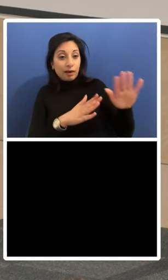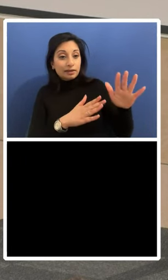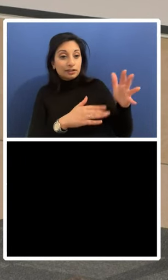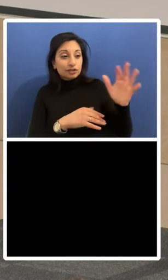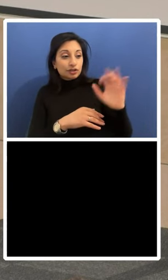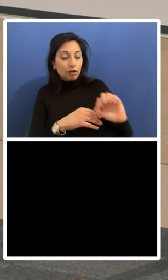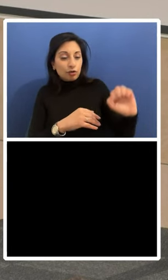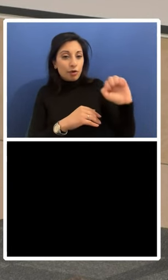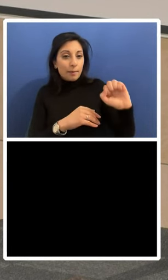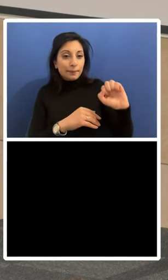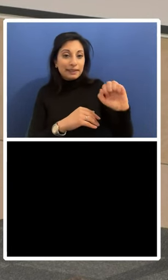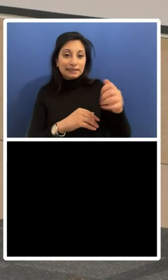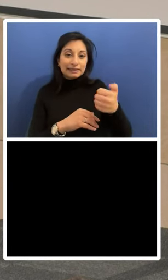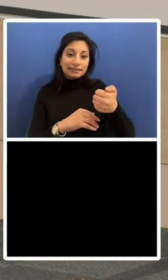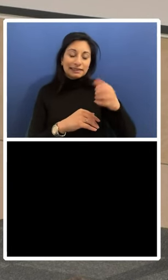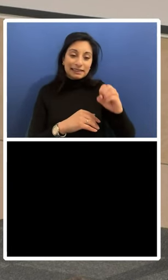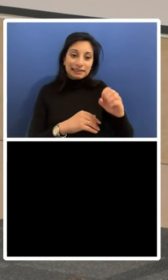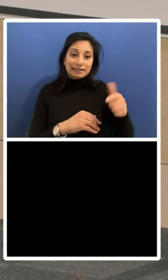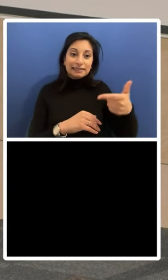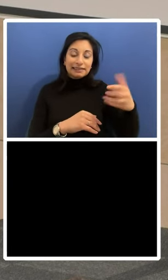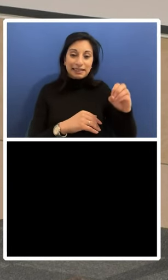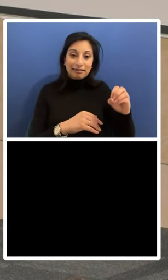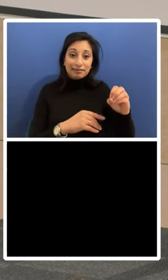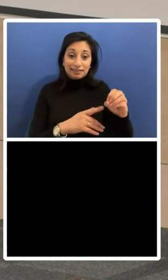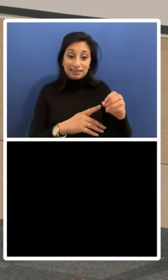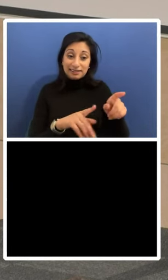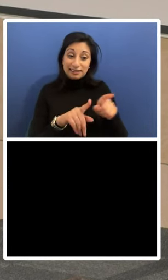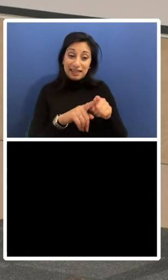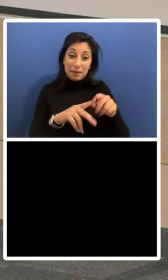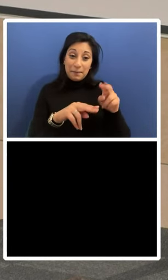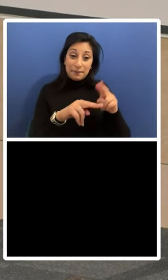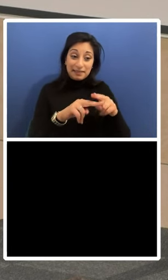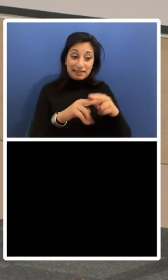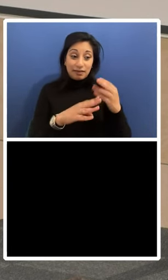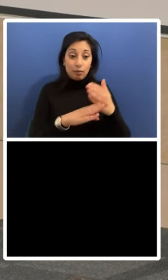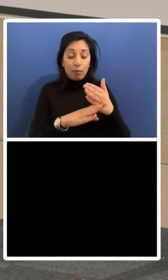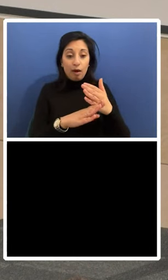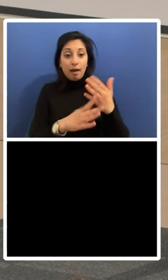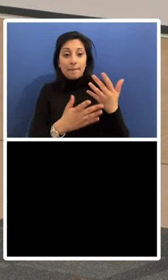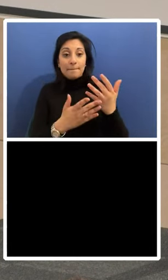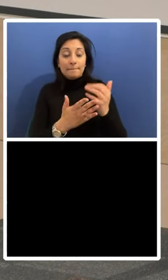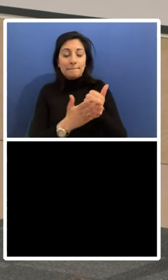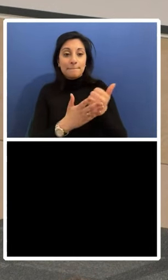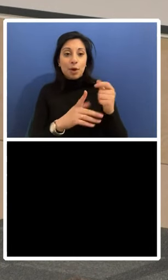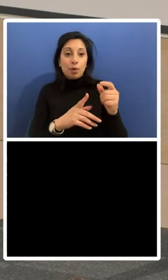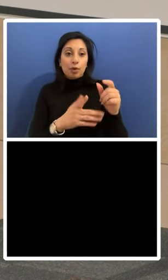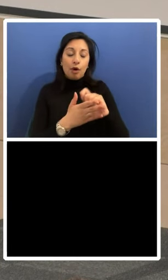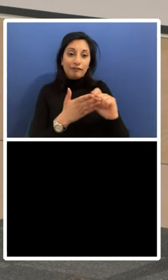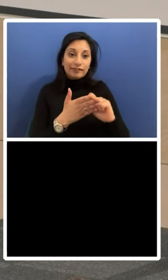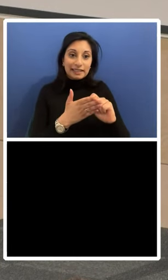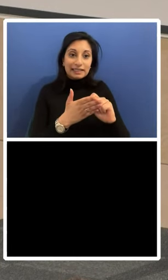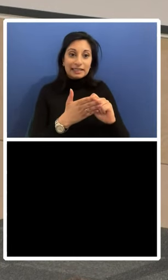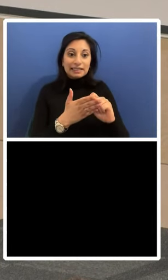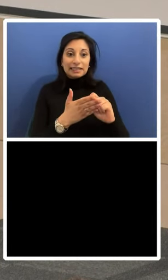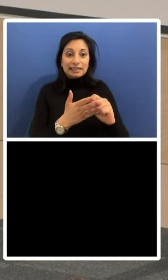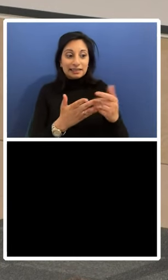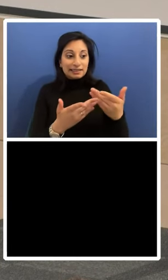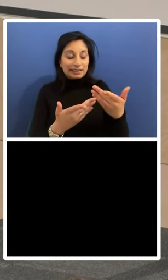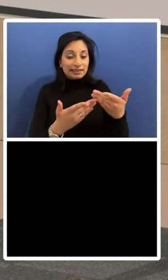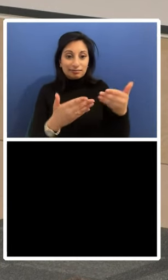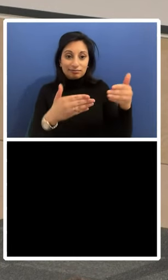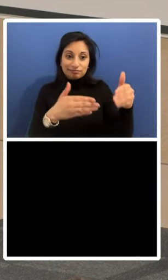And my dad worked for the post office and bought a house, you know what I mean? And all my mates' dads who come over from Pakistan, you know, working in shops, bought houses. Mm-hmm. And that was, you